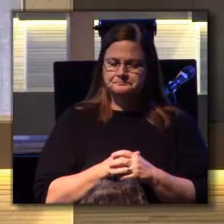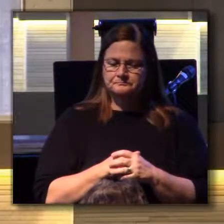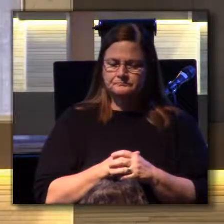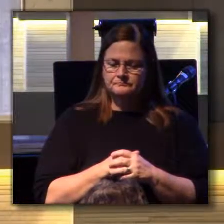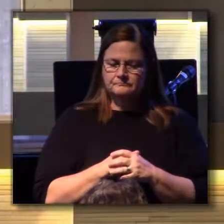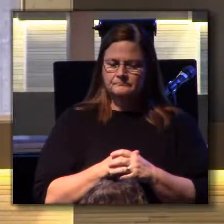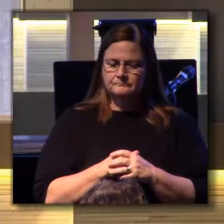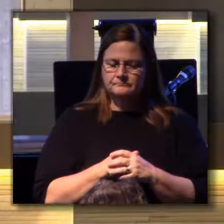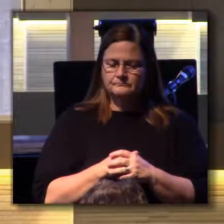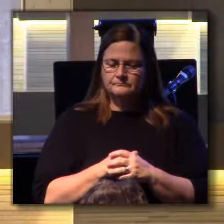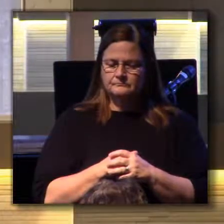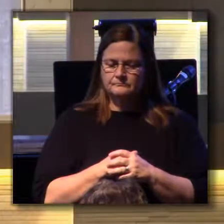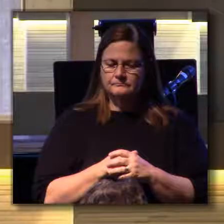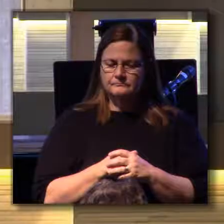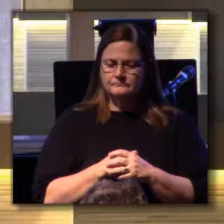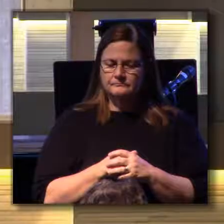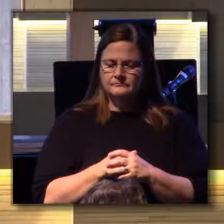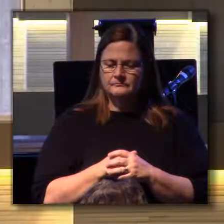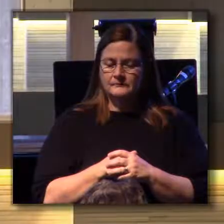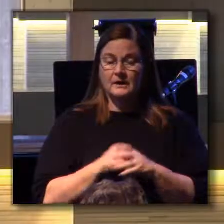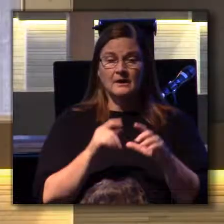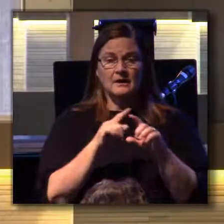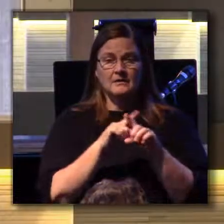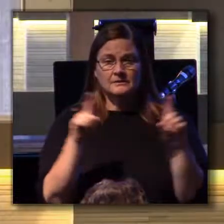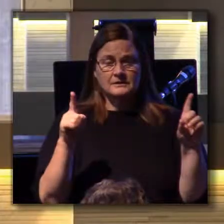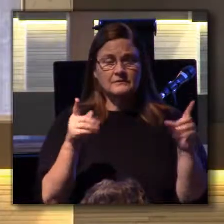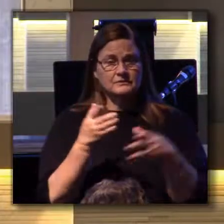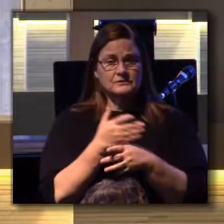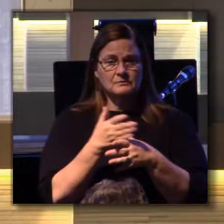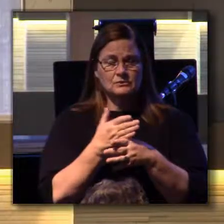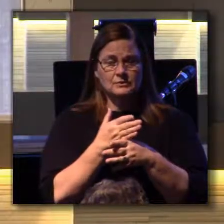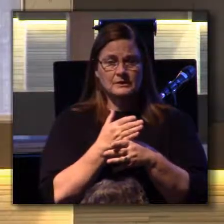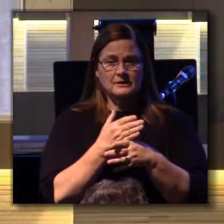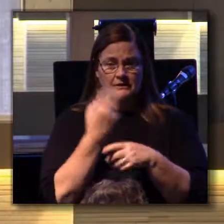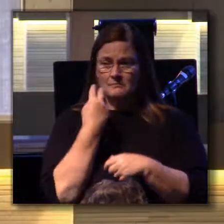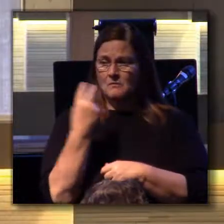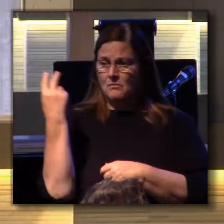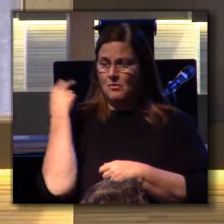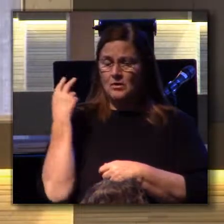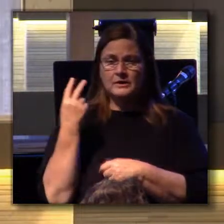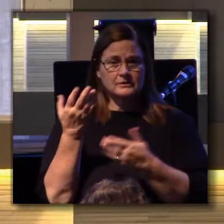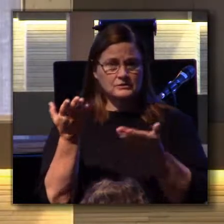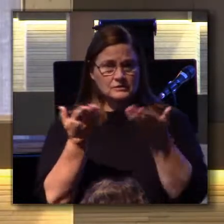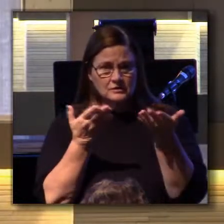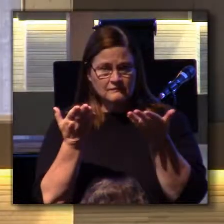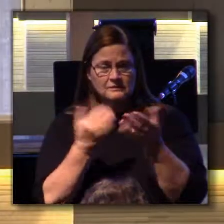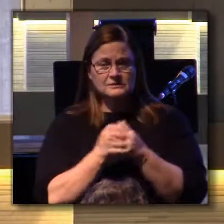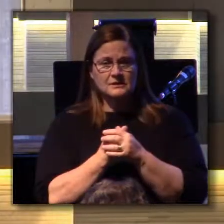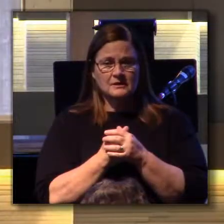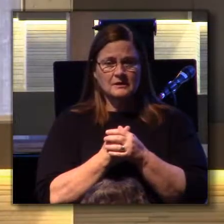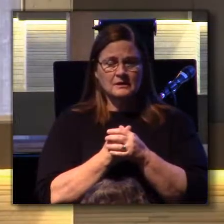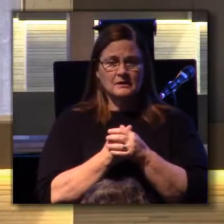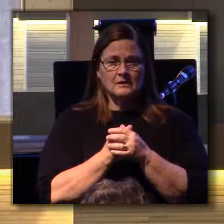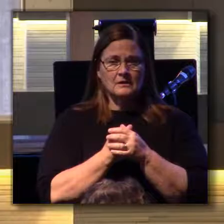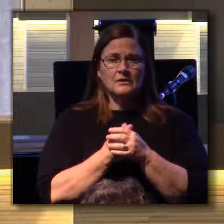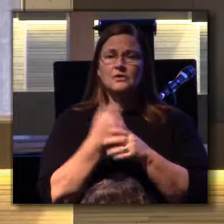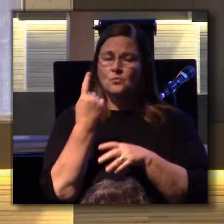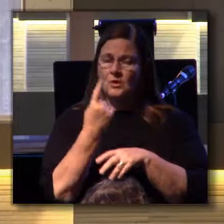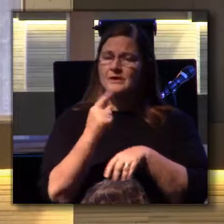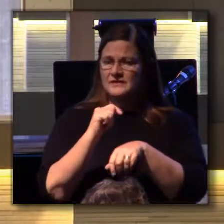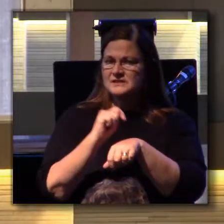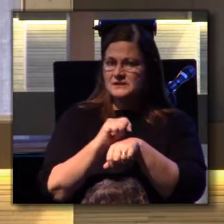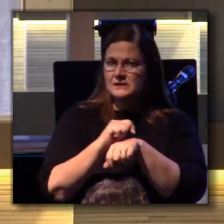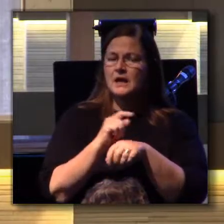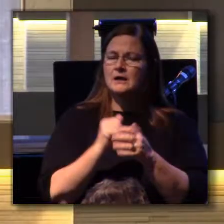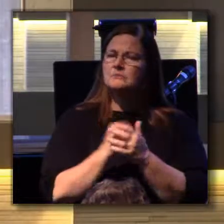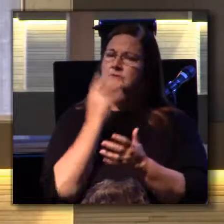though, is the difference between the memorial services. The one at the synagogue was really, it was a